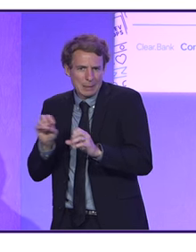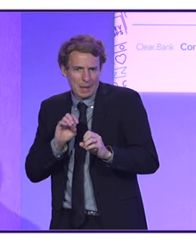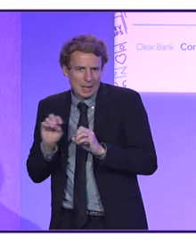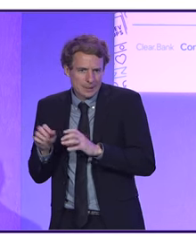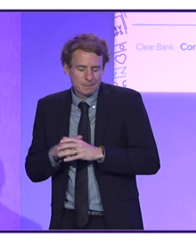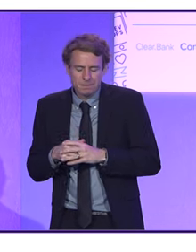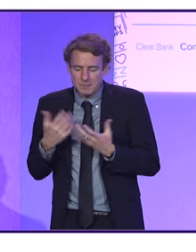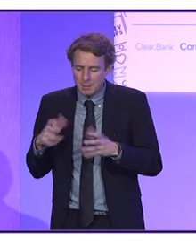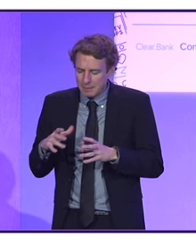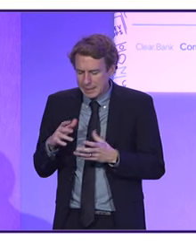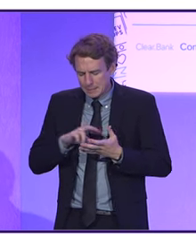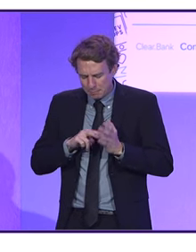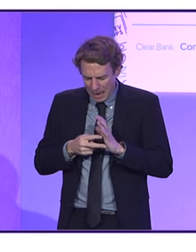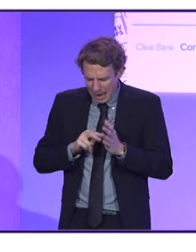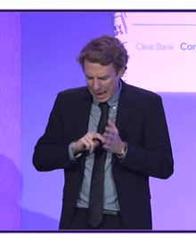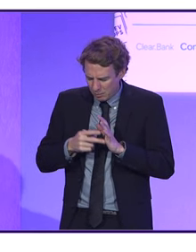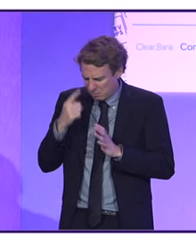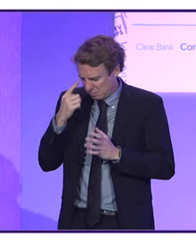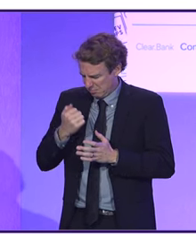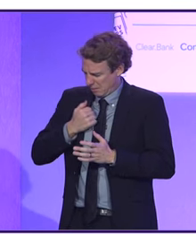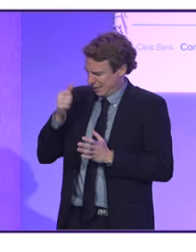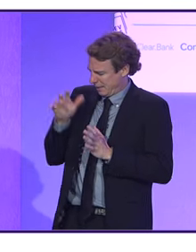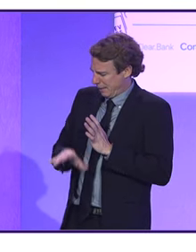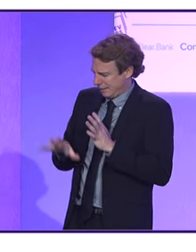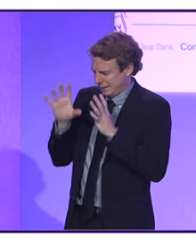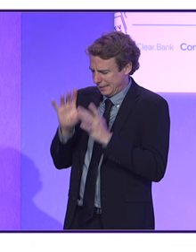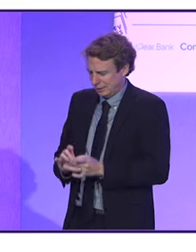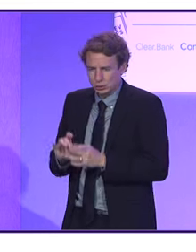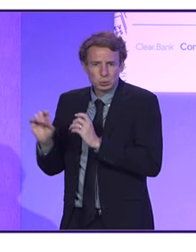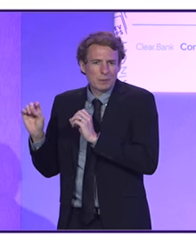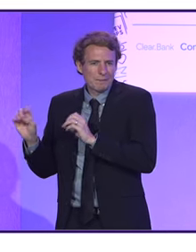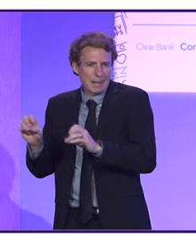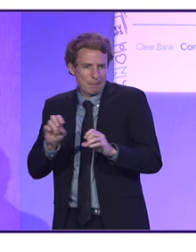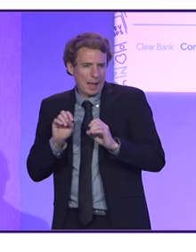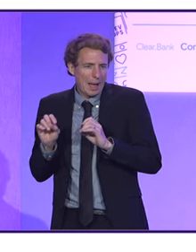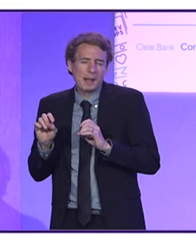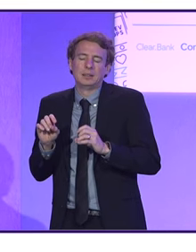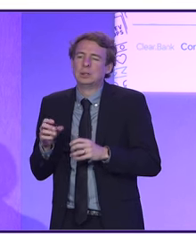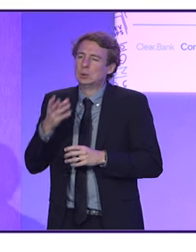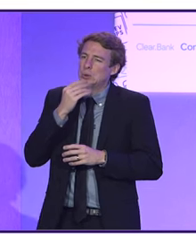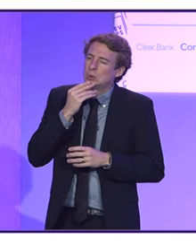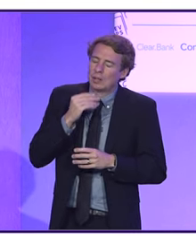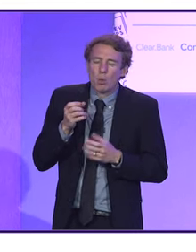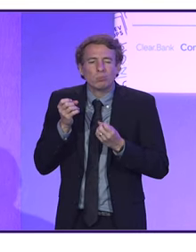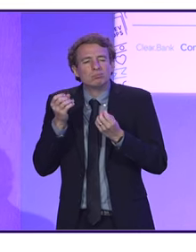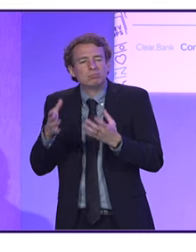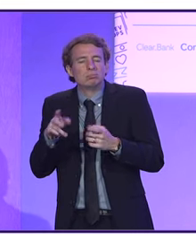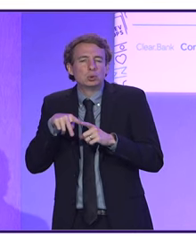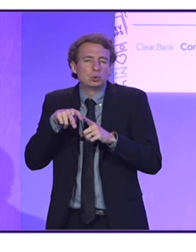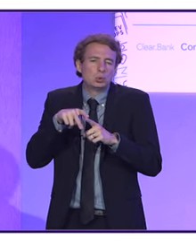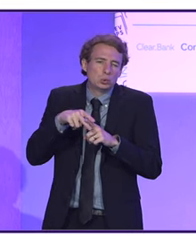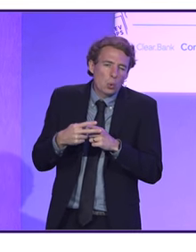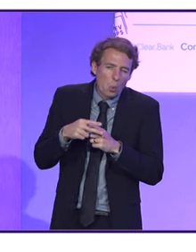with typical feedback training, which tend to focus on conversational feedback. The coach maybe shares some tools, people take them away